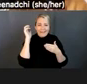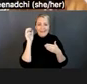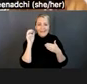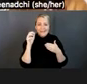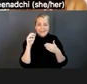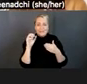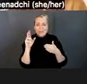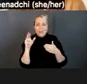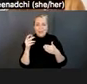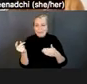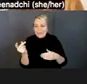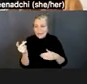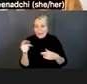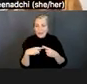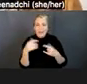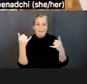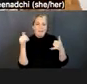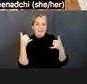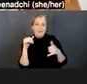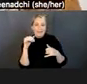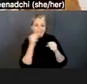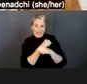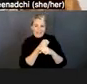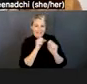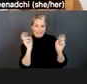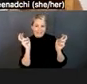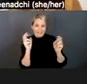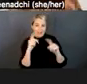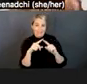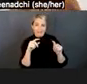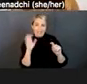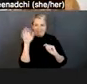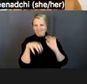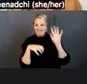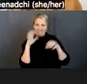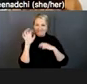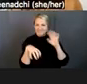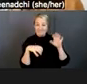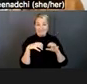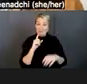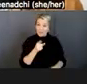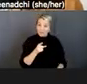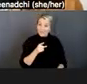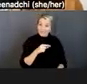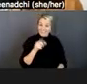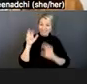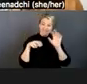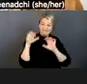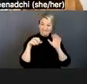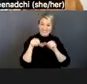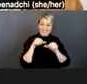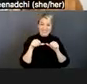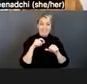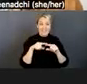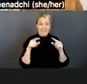they're play fighting. And those hits are real. Like they are scratching each other. They are clawing at each other. They